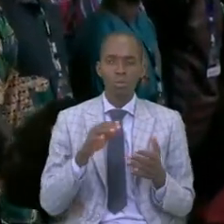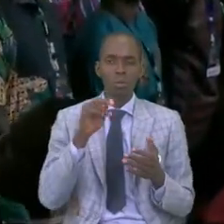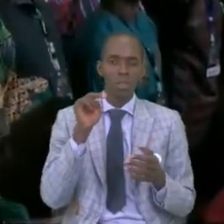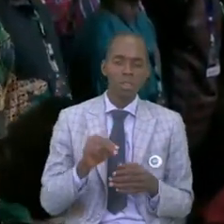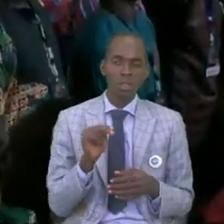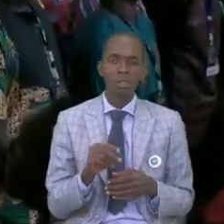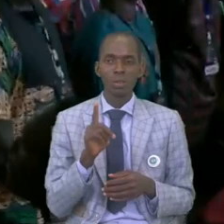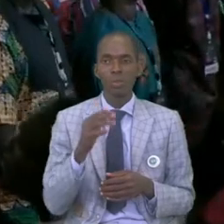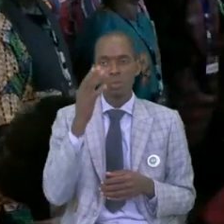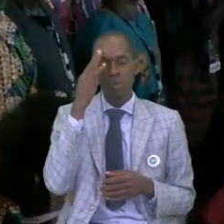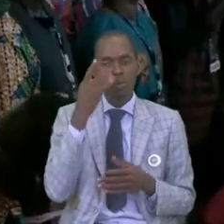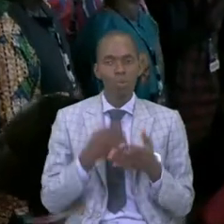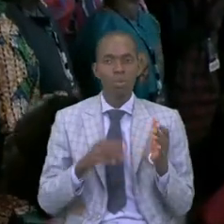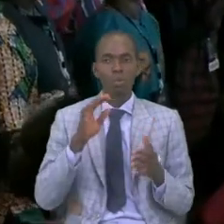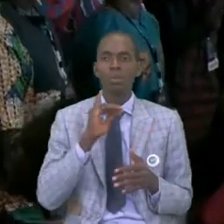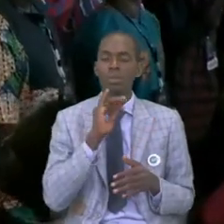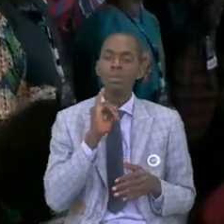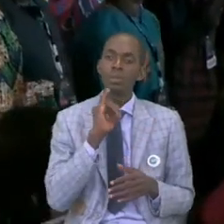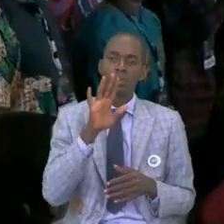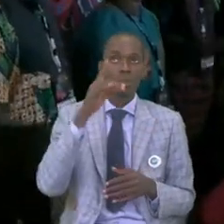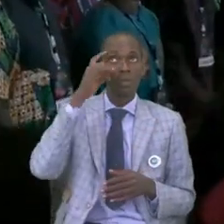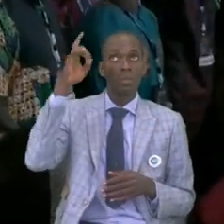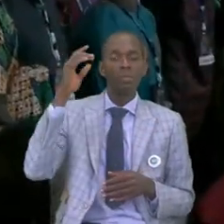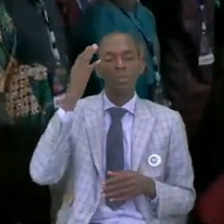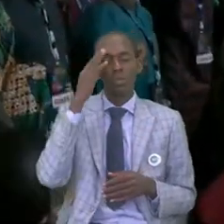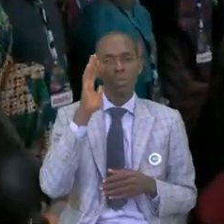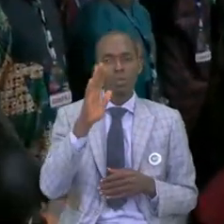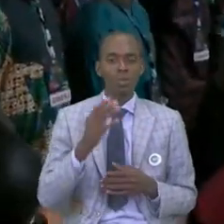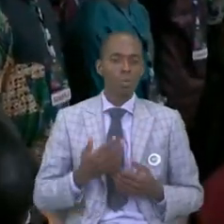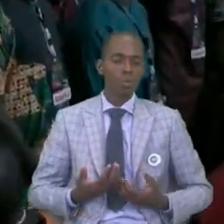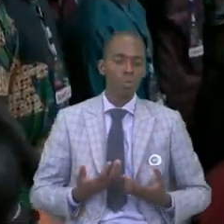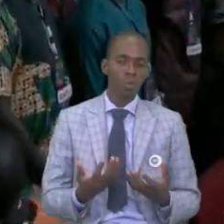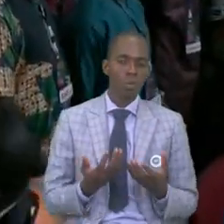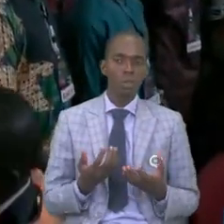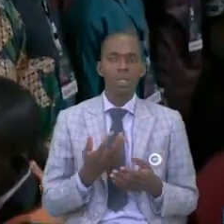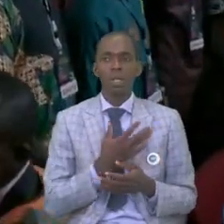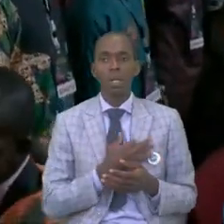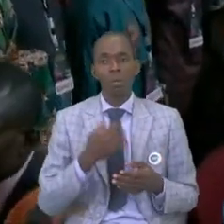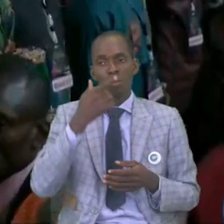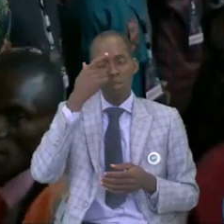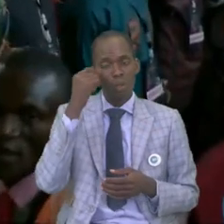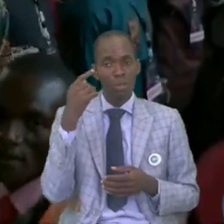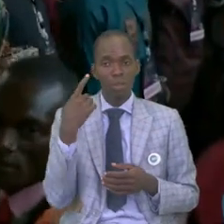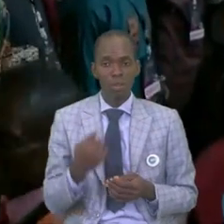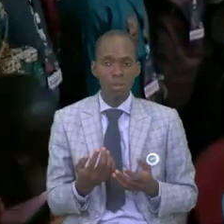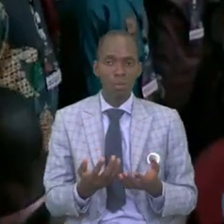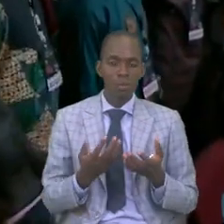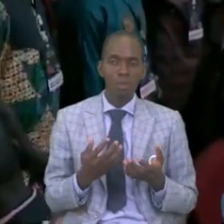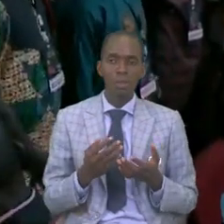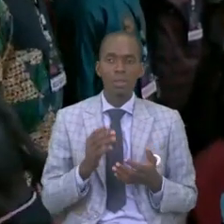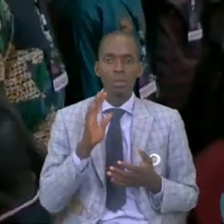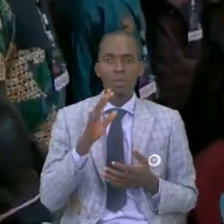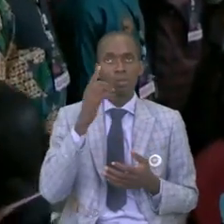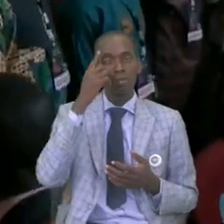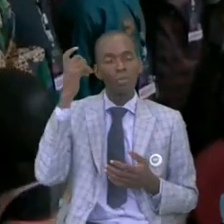knows your passion, what you want. And because the passion, the desire